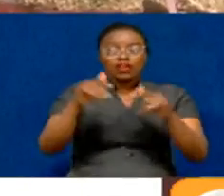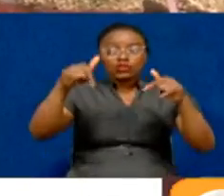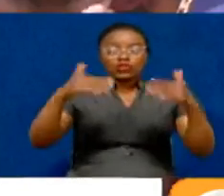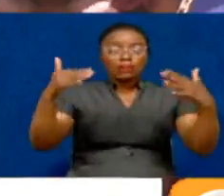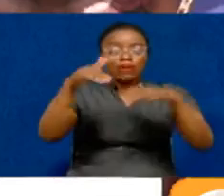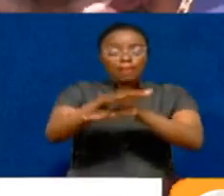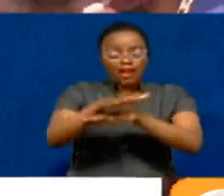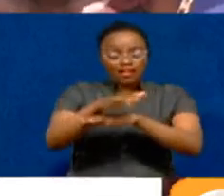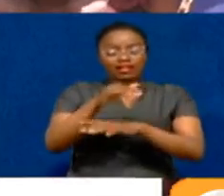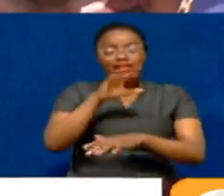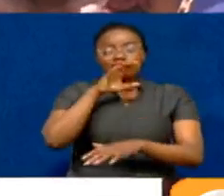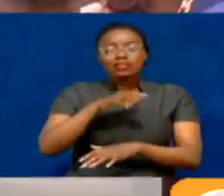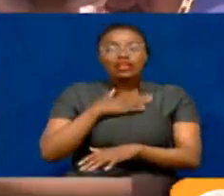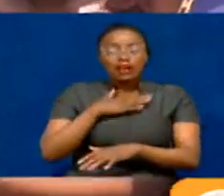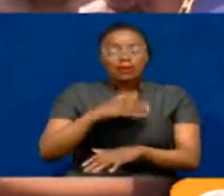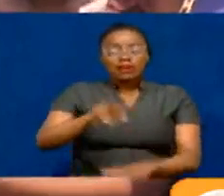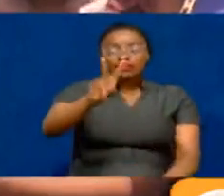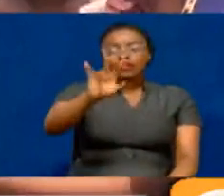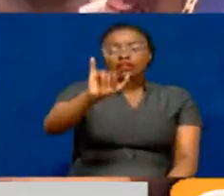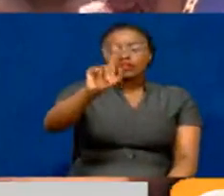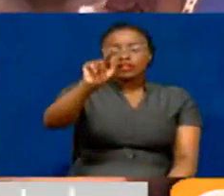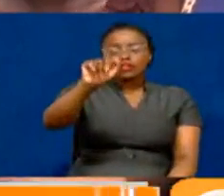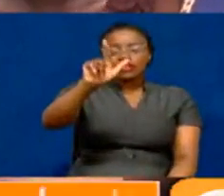burying my son Vitalis Okinda,